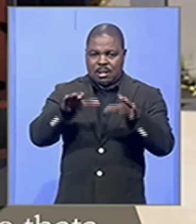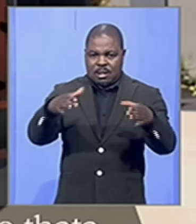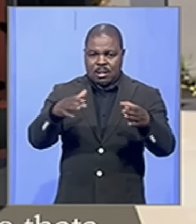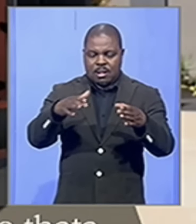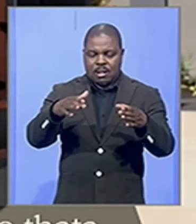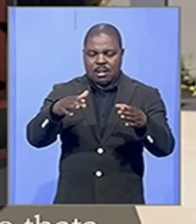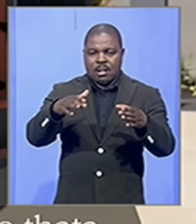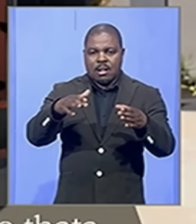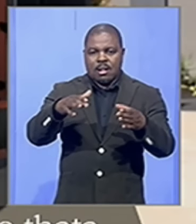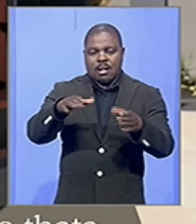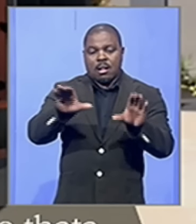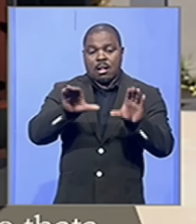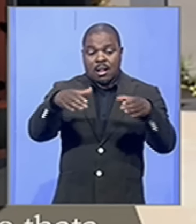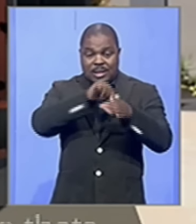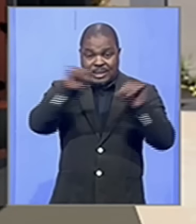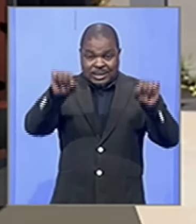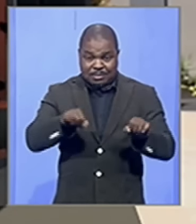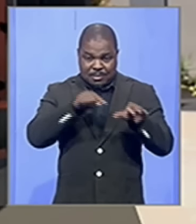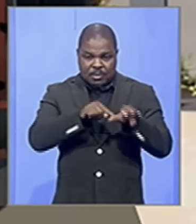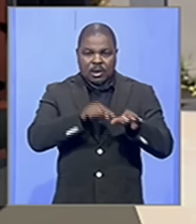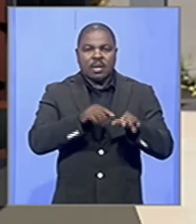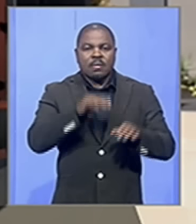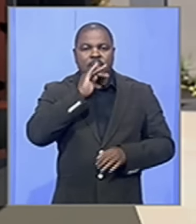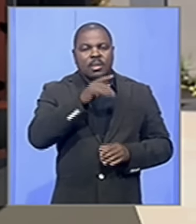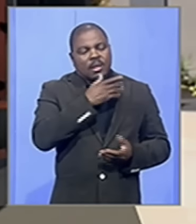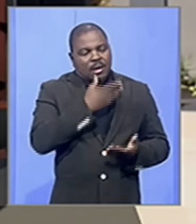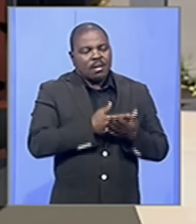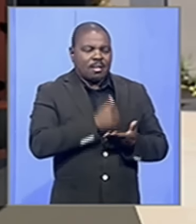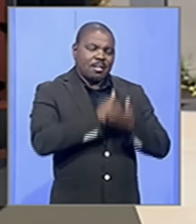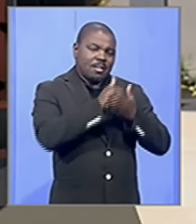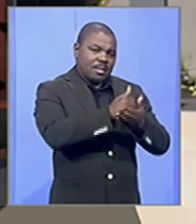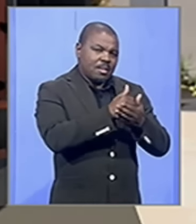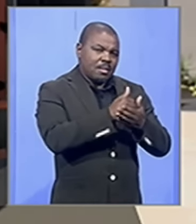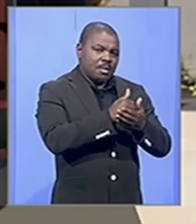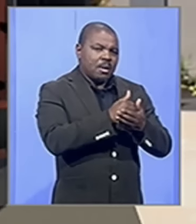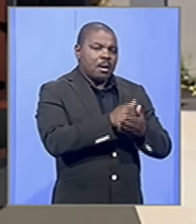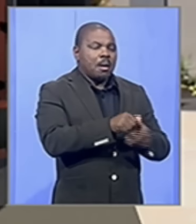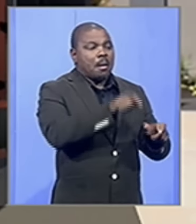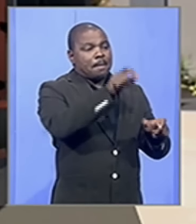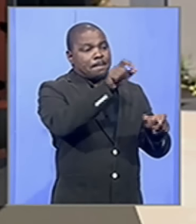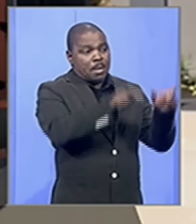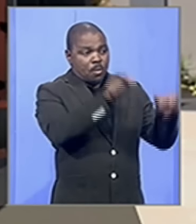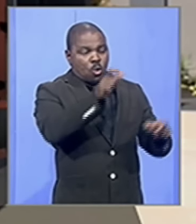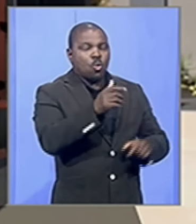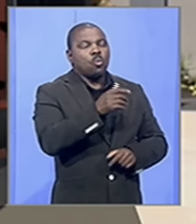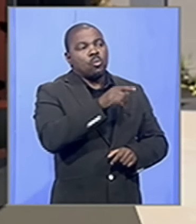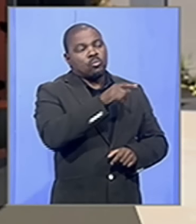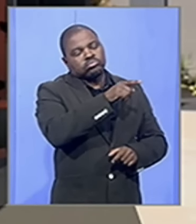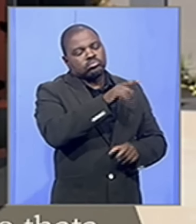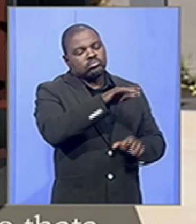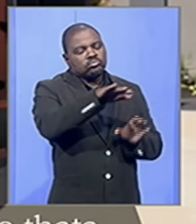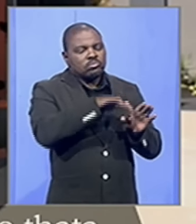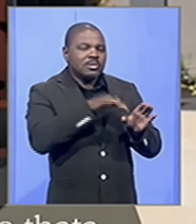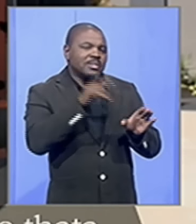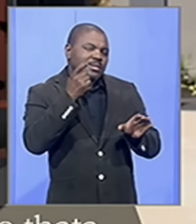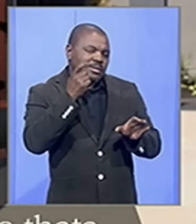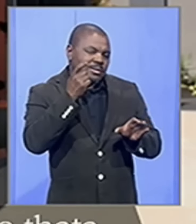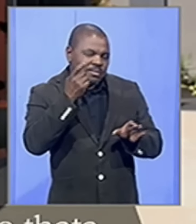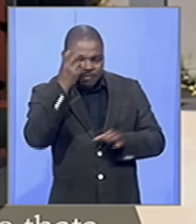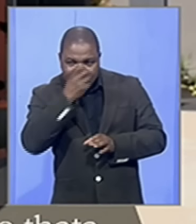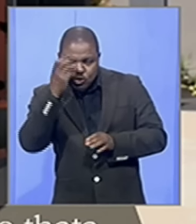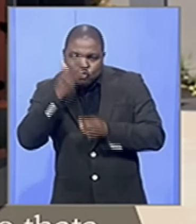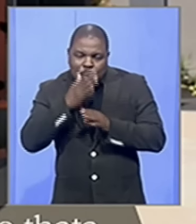portal with the hope that it will make easier for people to do a job search.